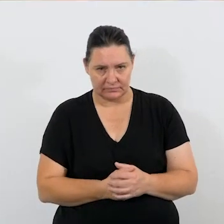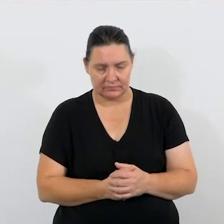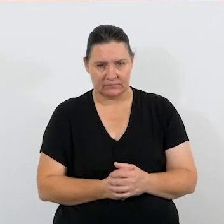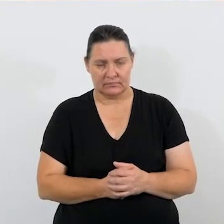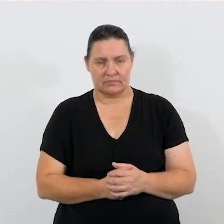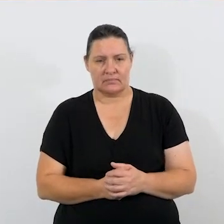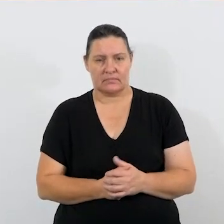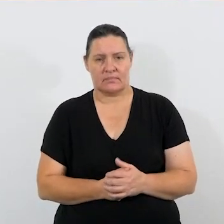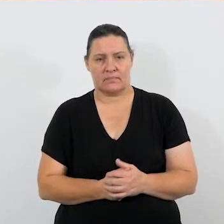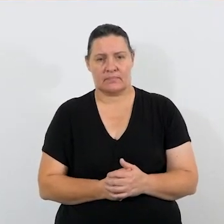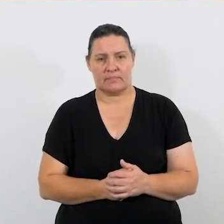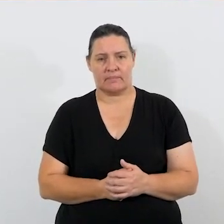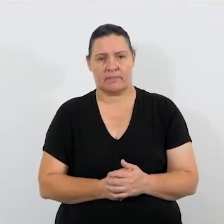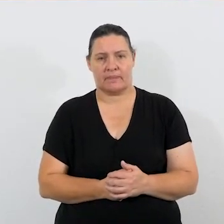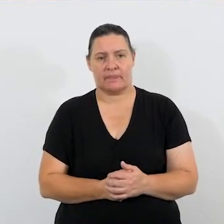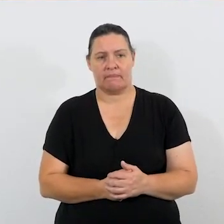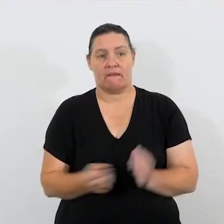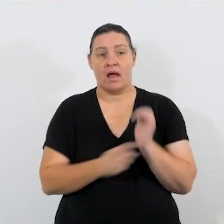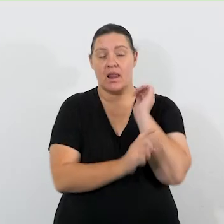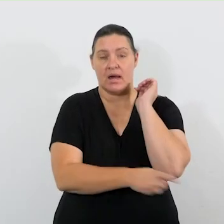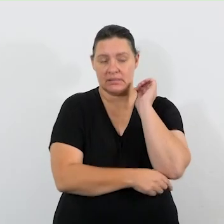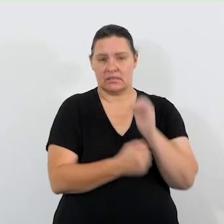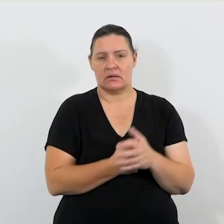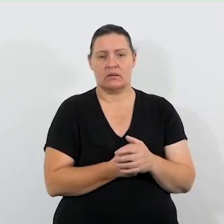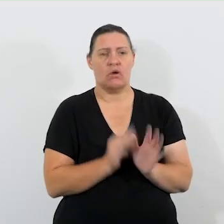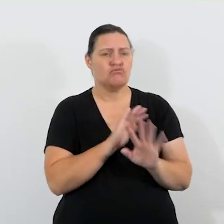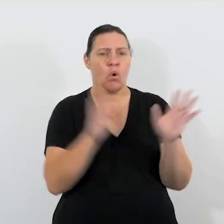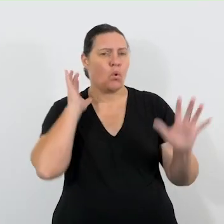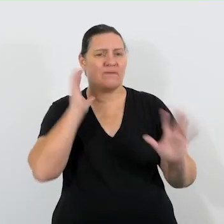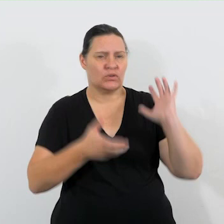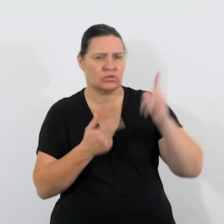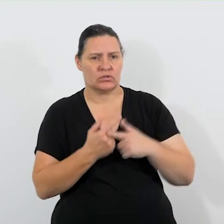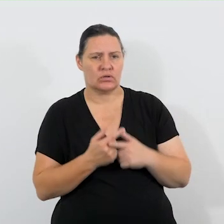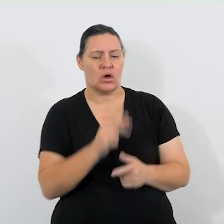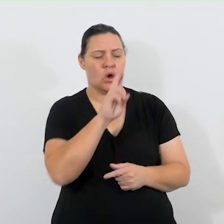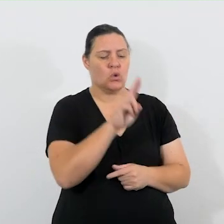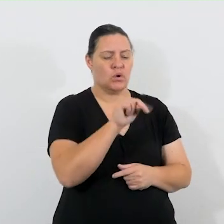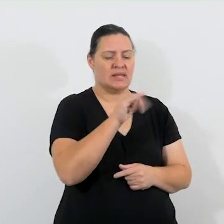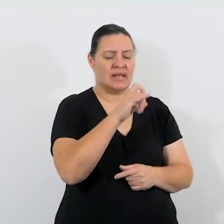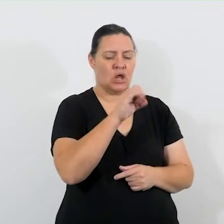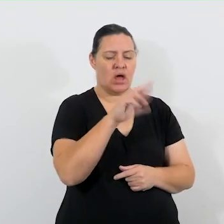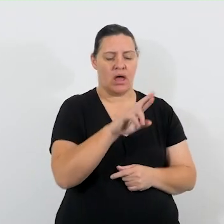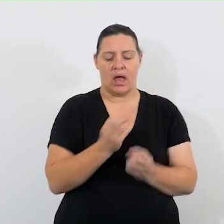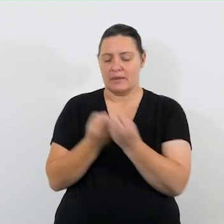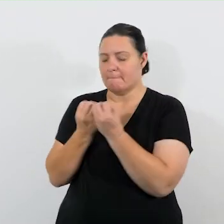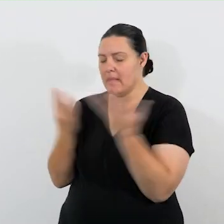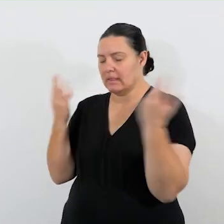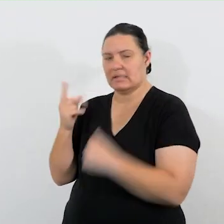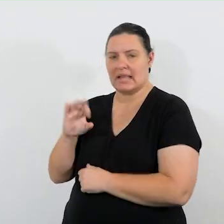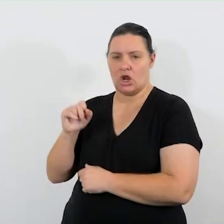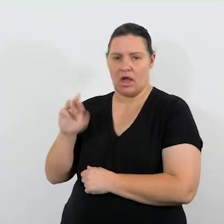enough for us to see with our naked eye. Lastly, do not confuse the difference between unicellular